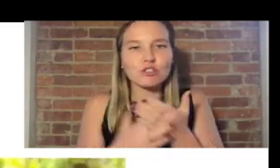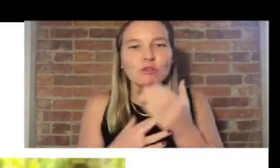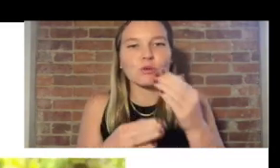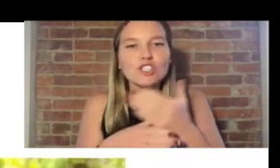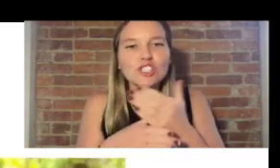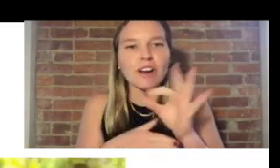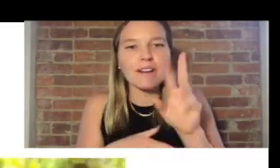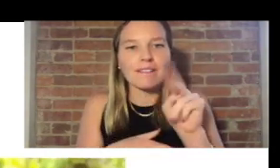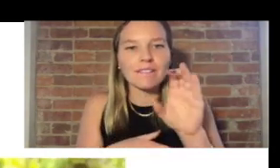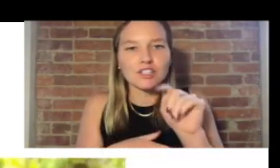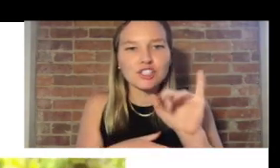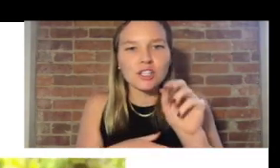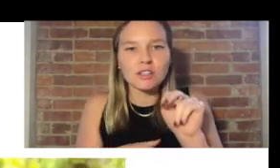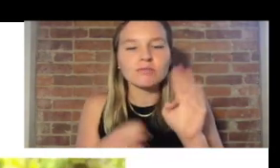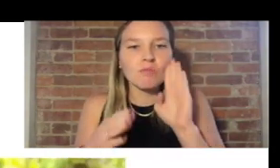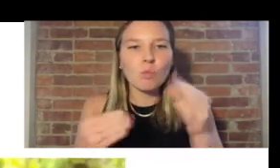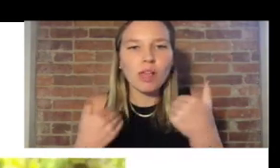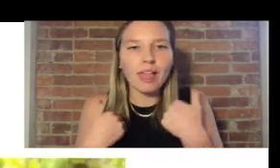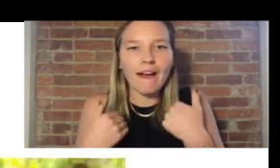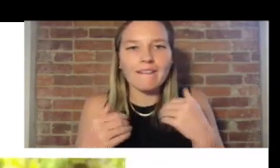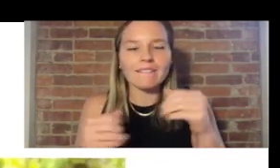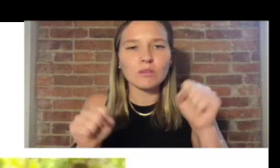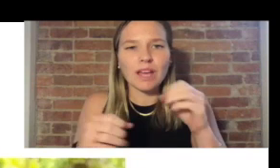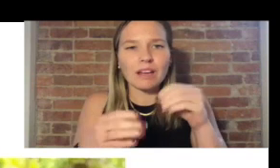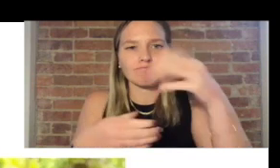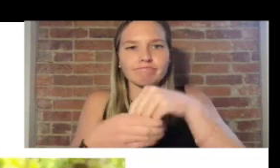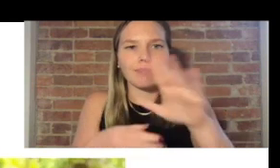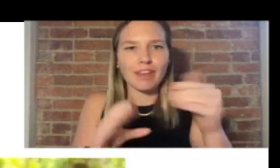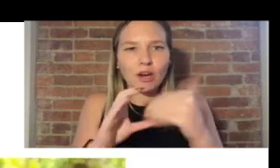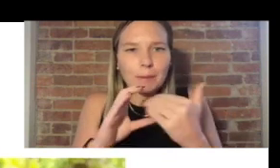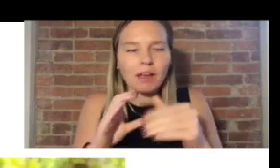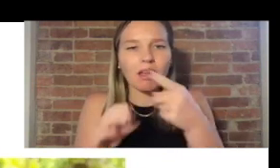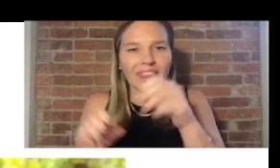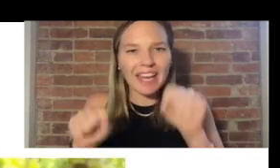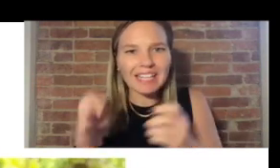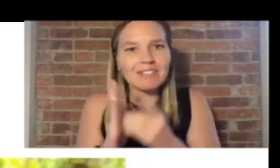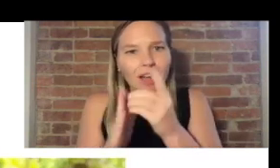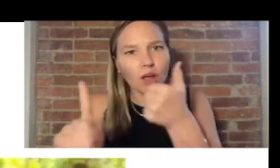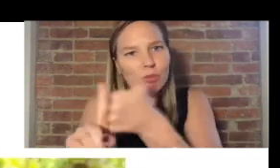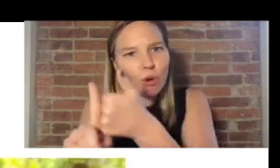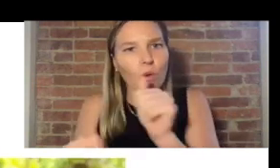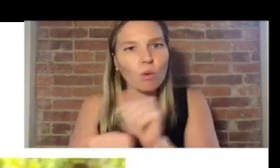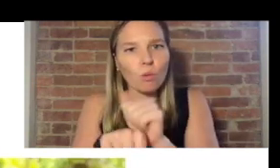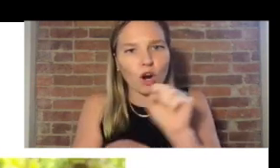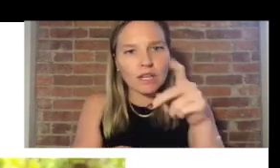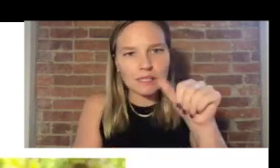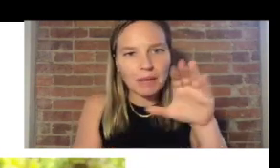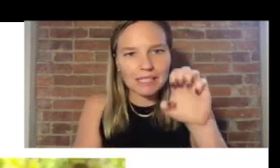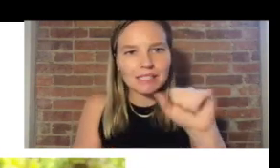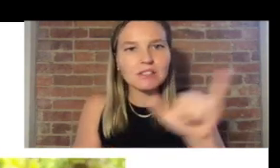share that with other teachers through the share function. And so if you put in their